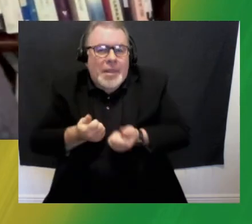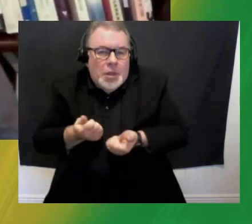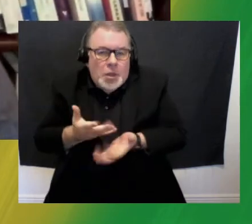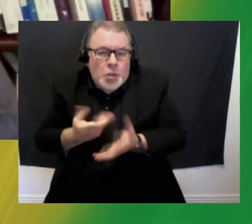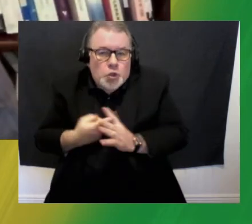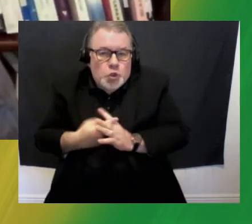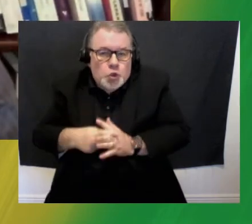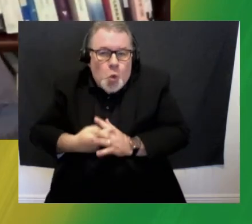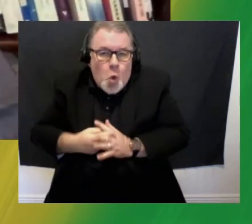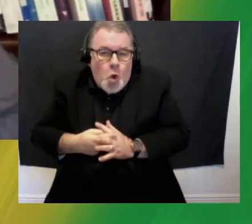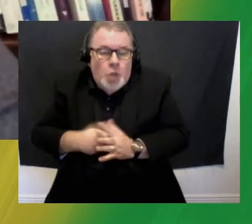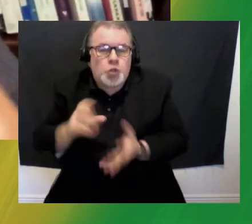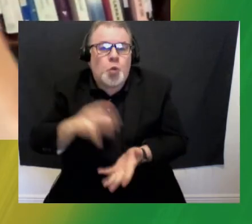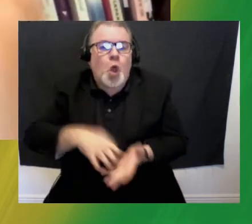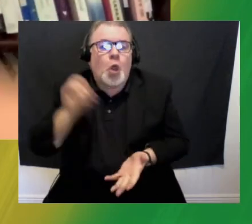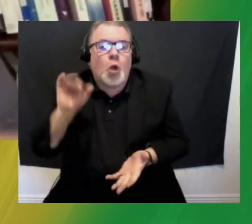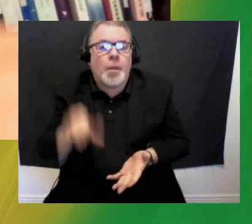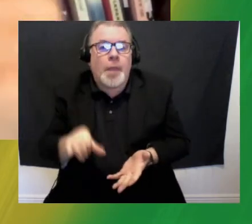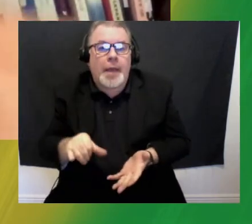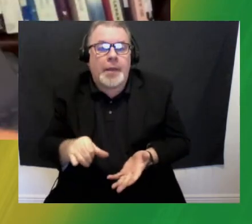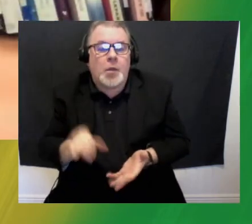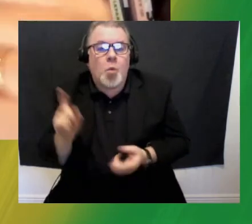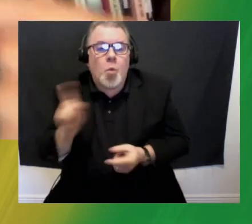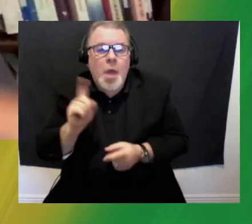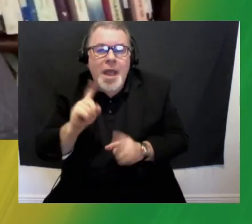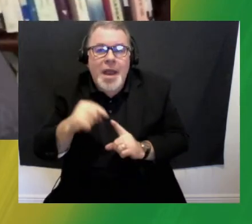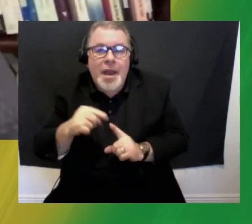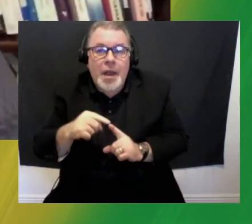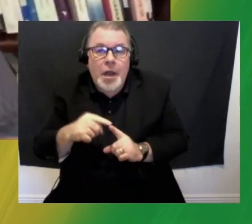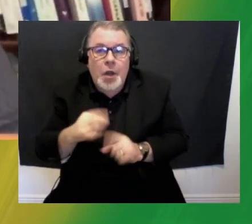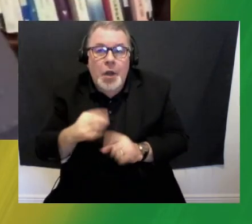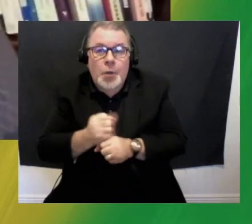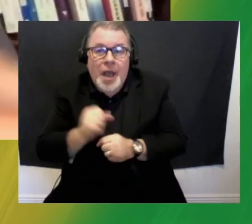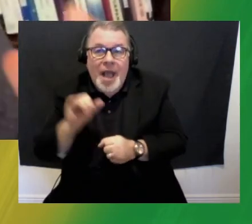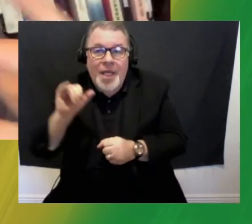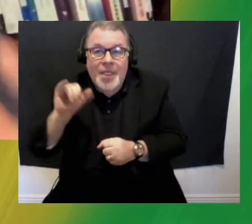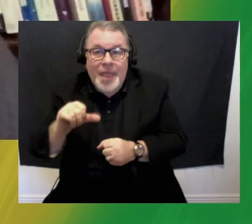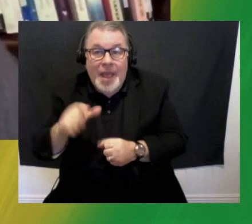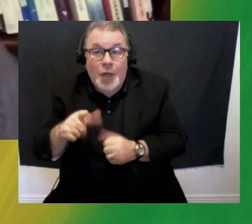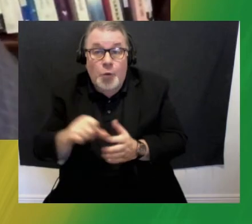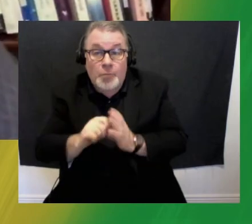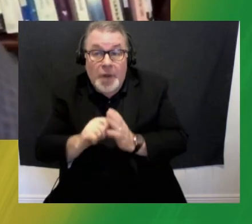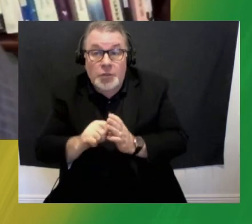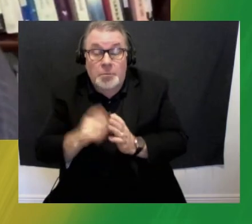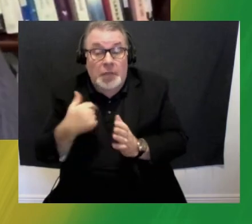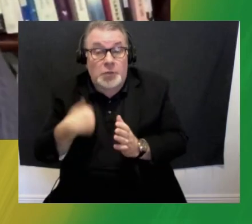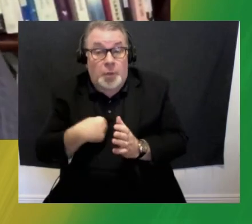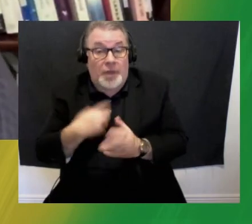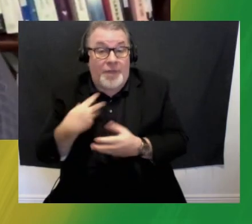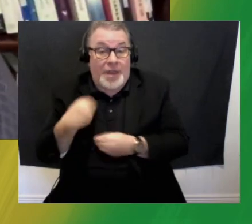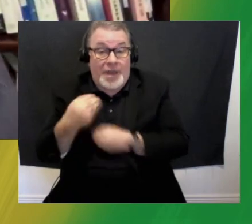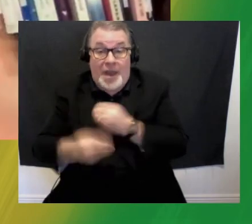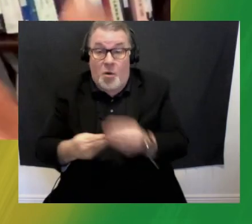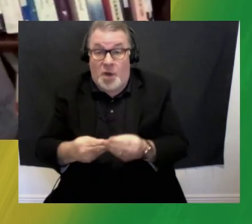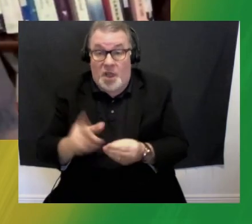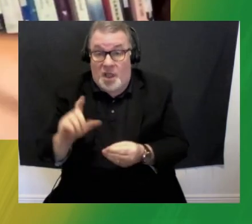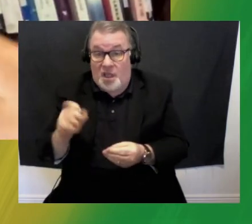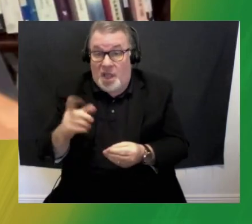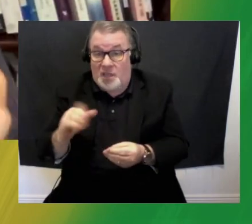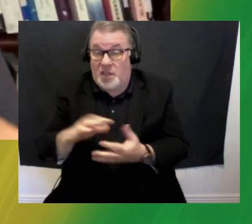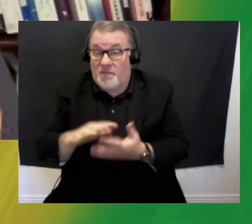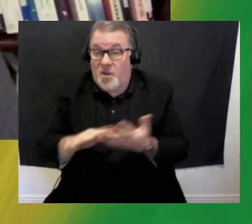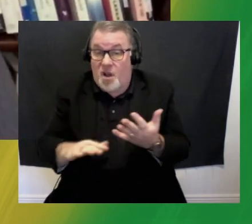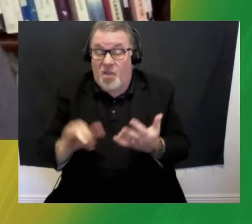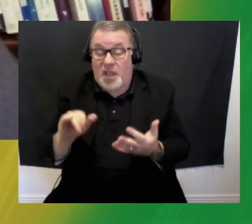learned that, right? Of where you got that impression, right? Because we have inherited the legacy of all these things, the